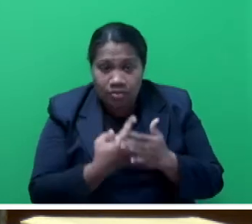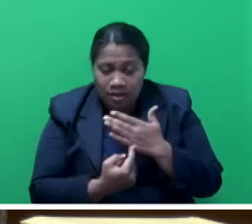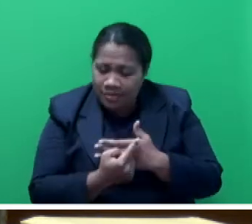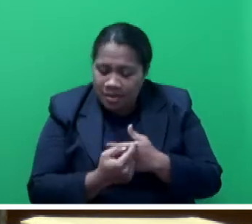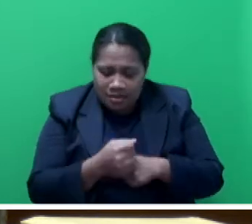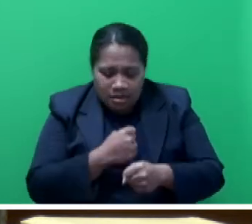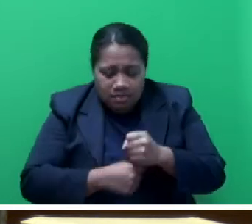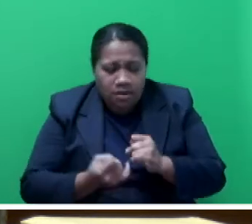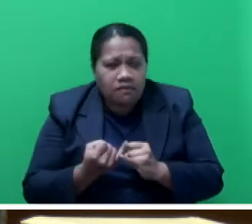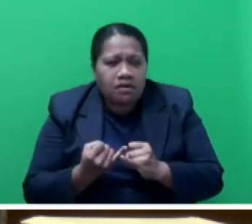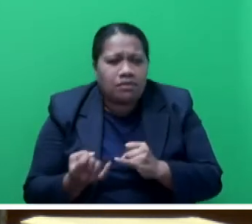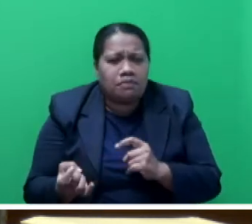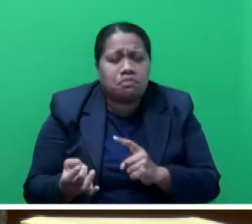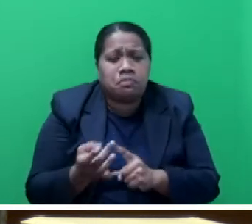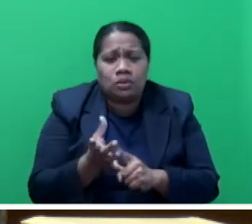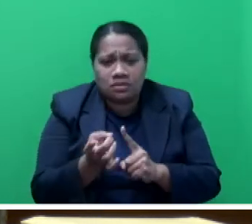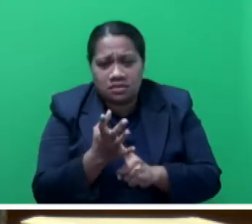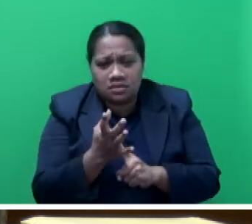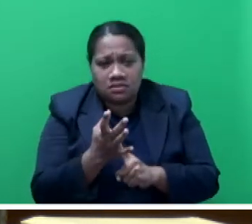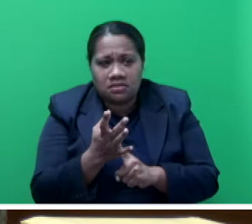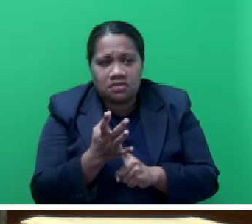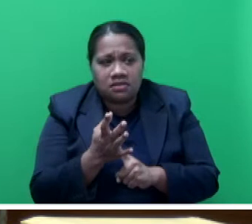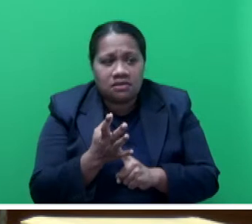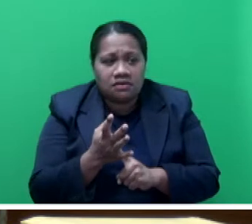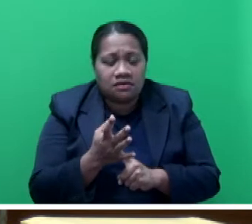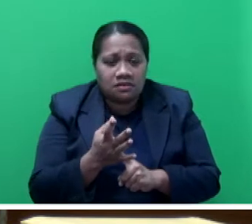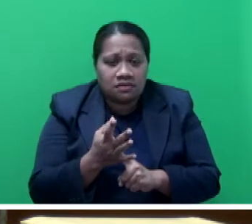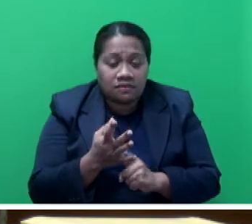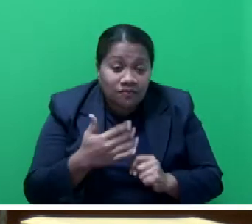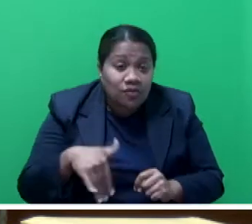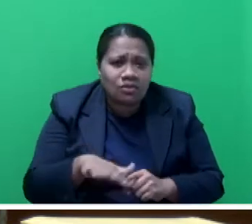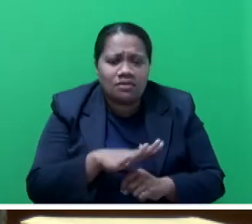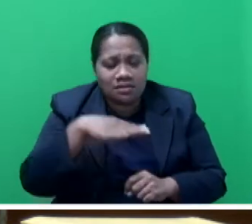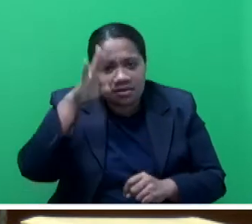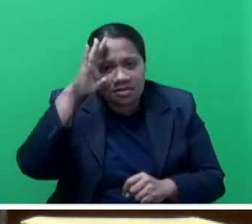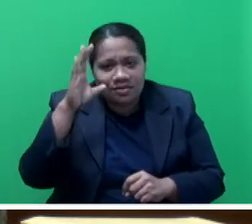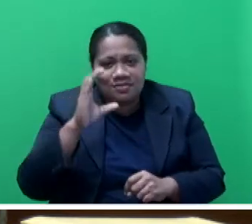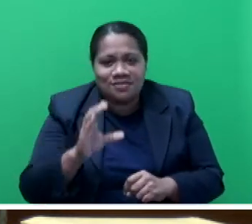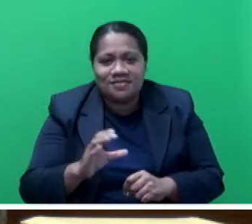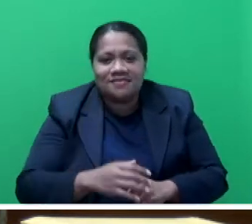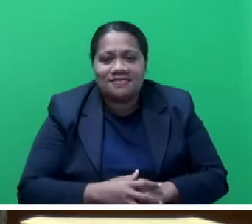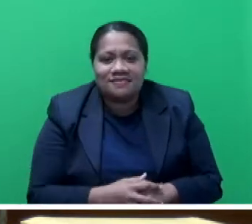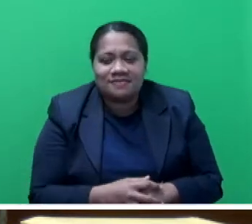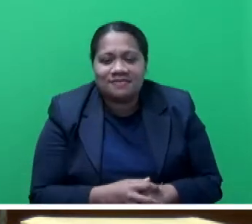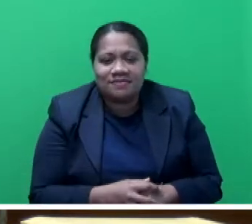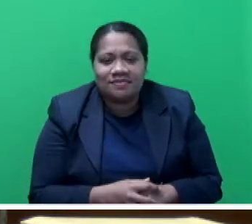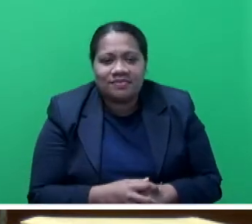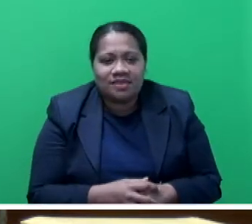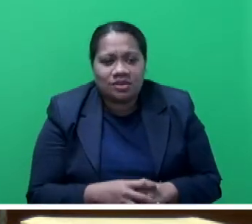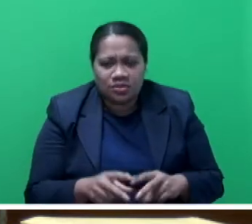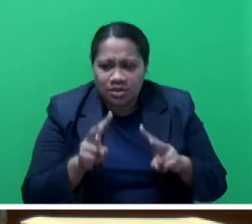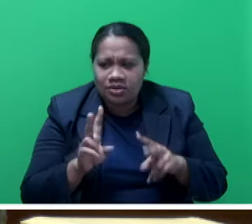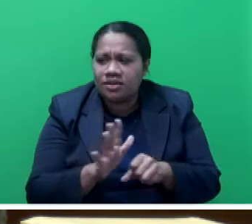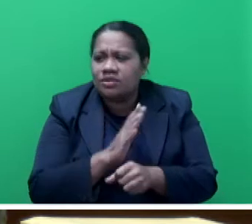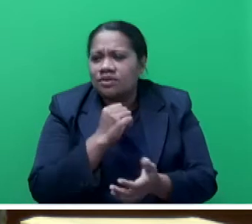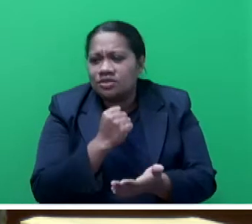critical for all countries, because every country, when borders were closed, were looking to ensure that